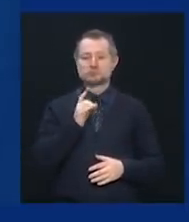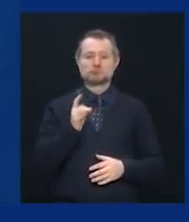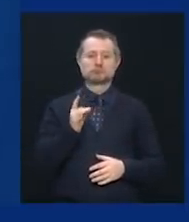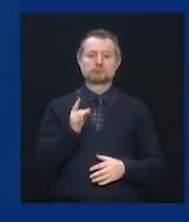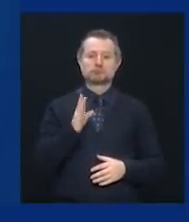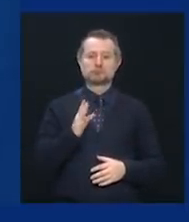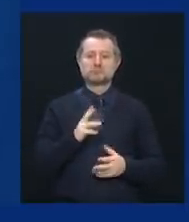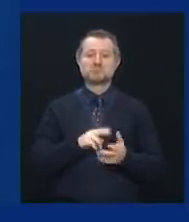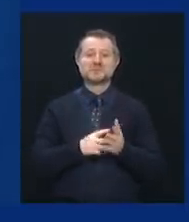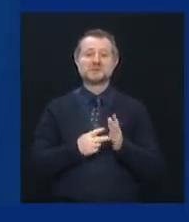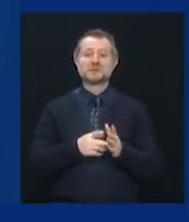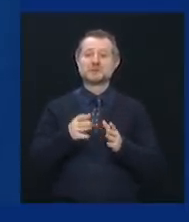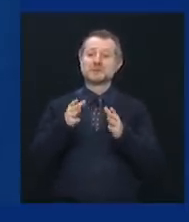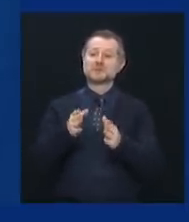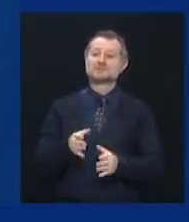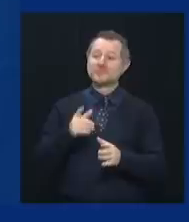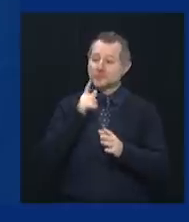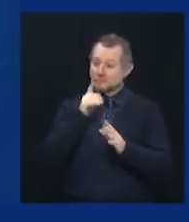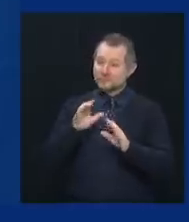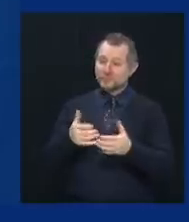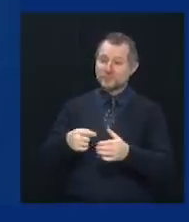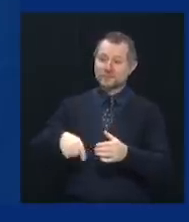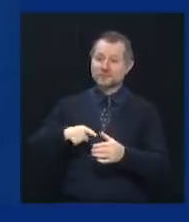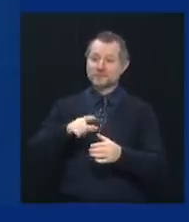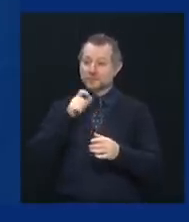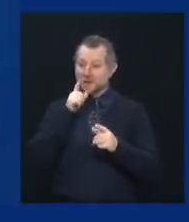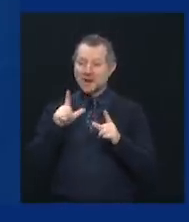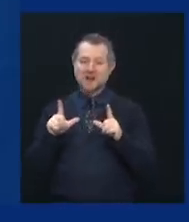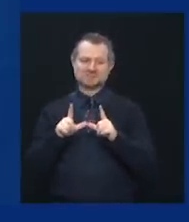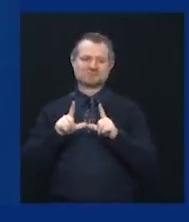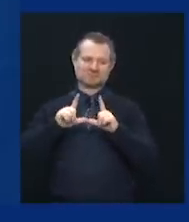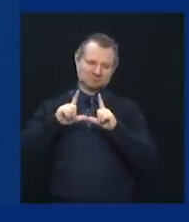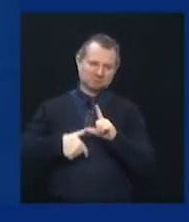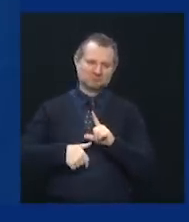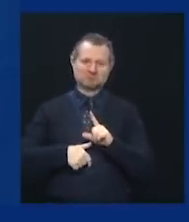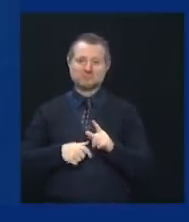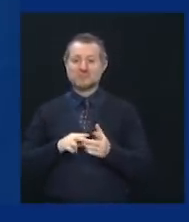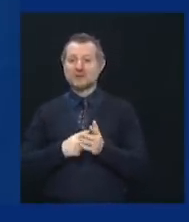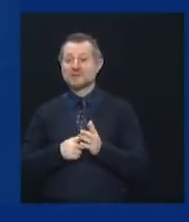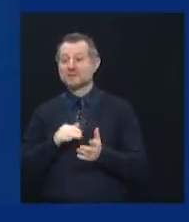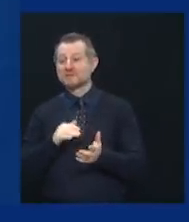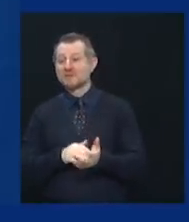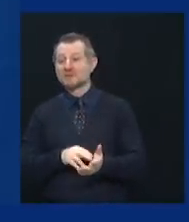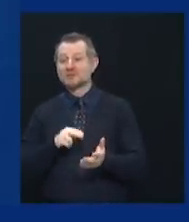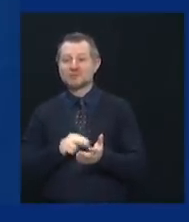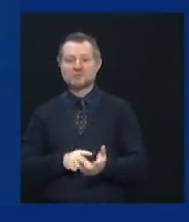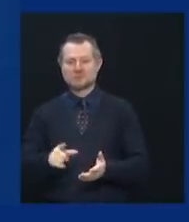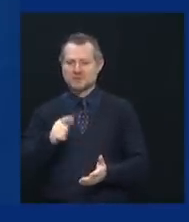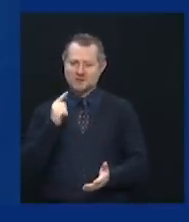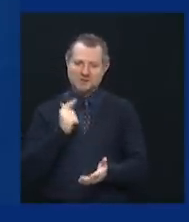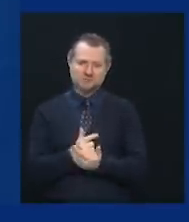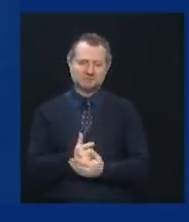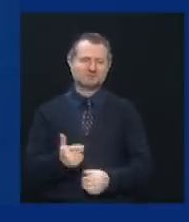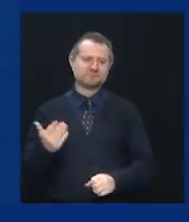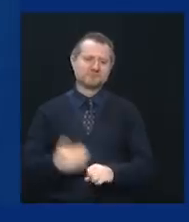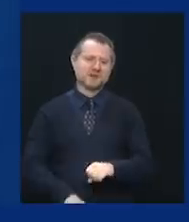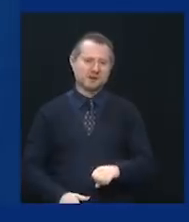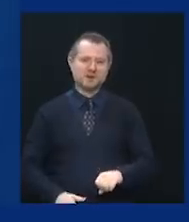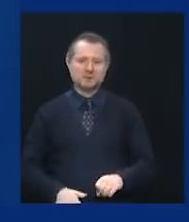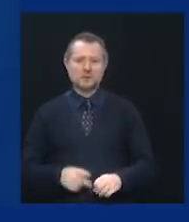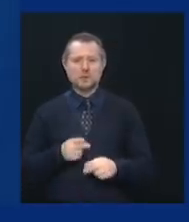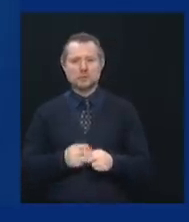their license, period. They'll be out. I don't care if you're a doctor, you're a nurse. It's a crime, in my